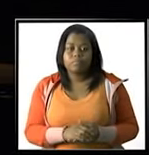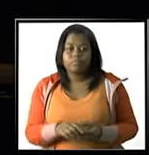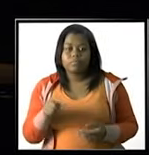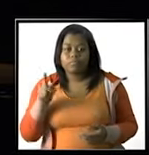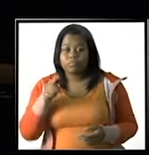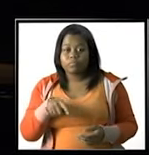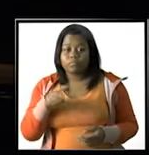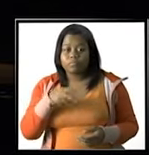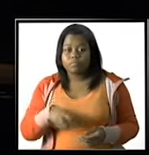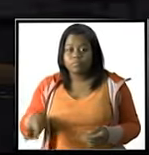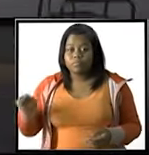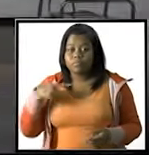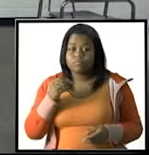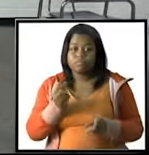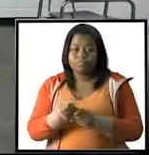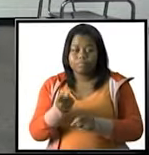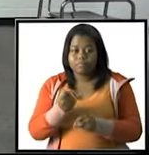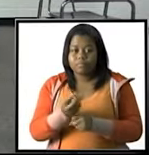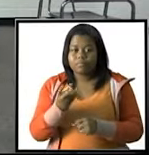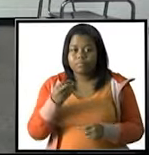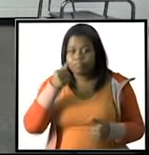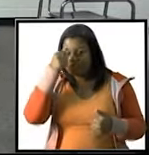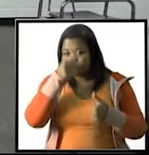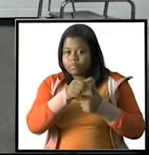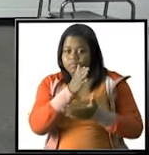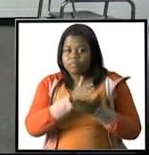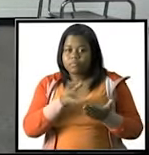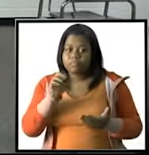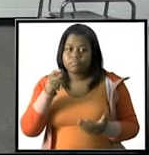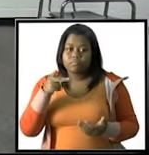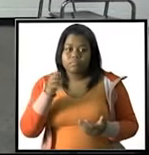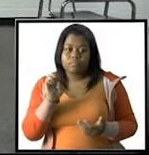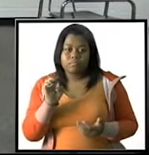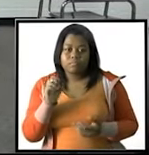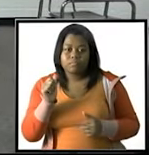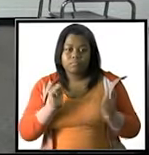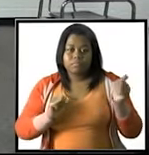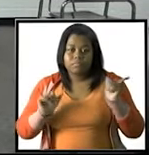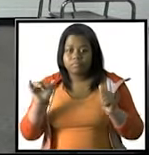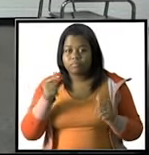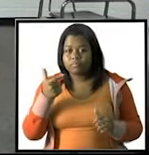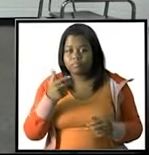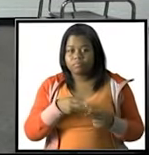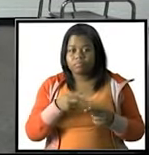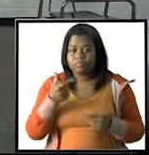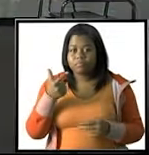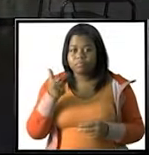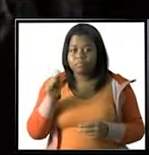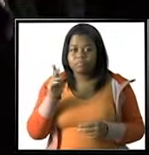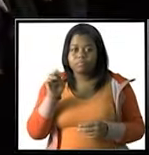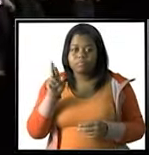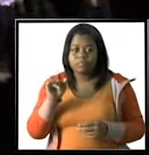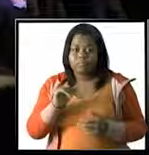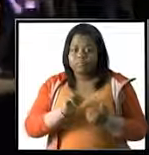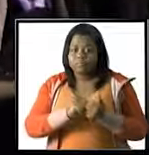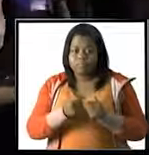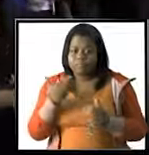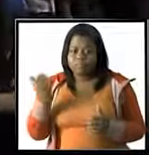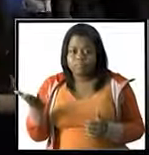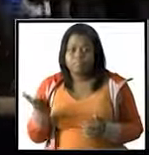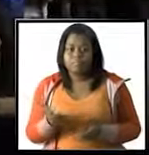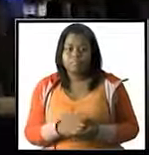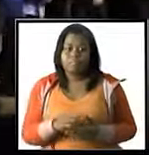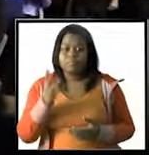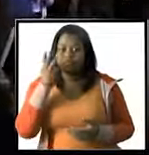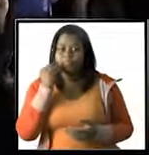been there year after year. How was it there? How was the experience? The experience was great, and it was really nice to be able to stay in county to go on the trip. Ordinarily,